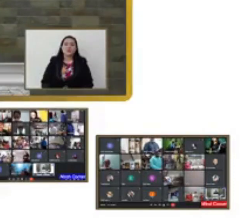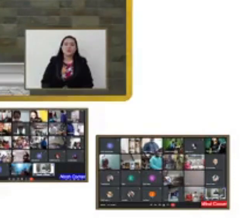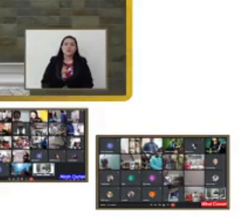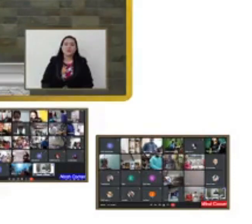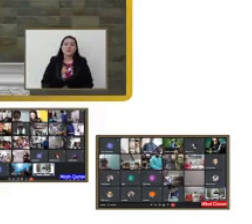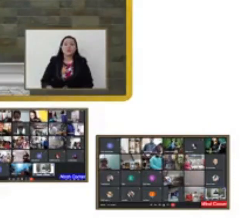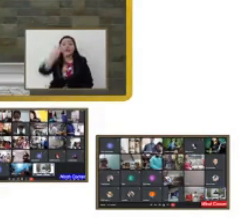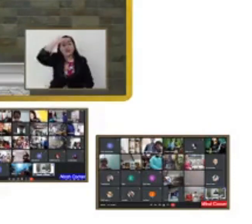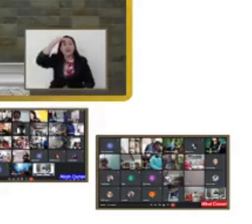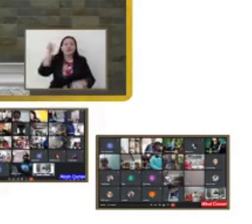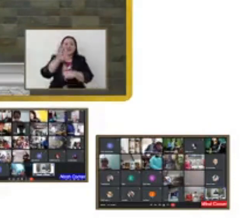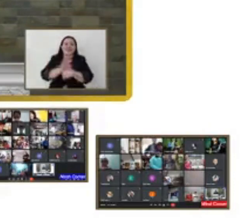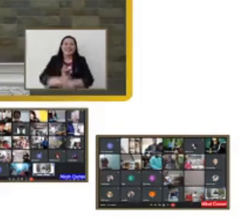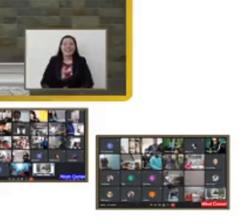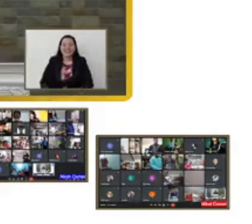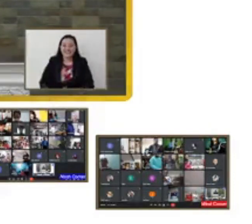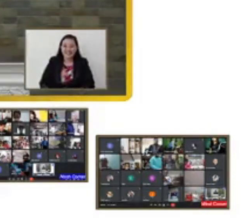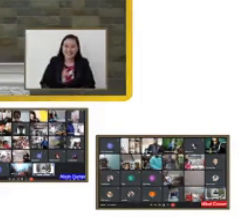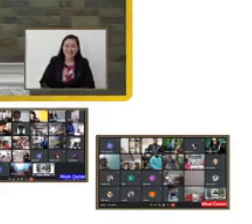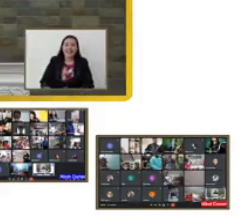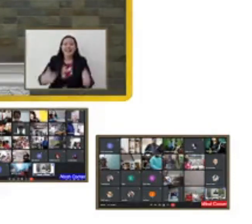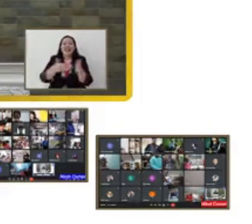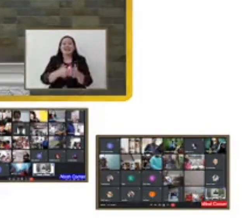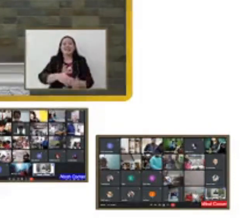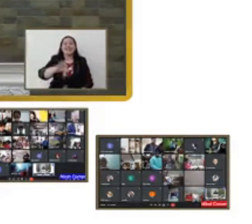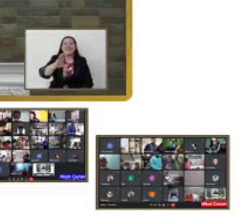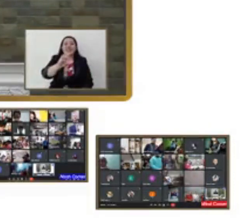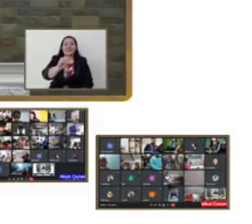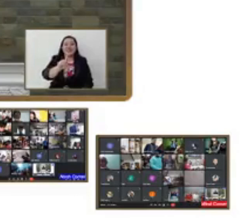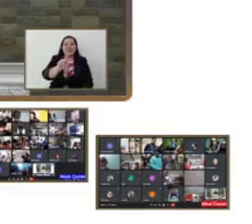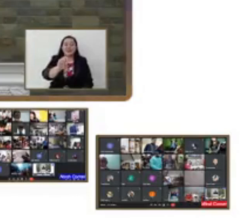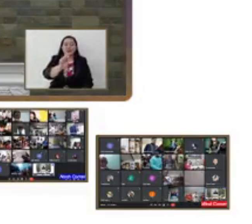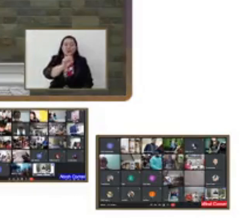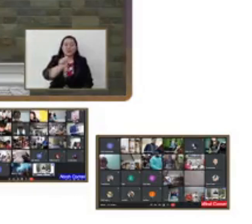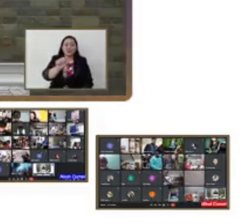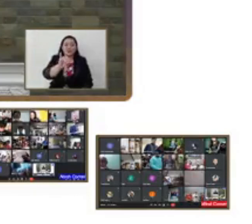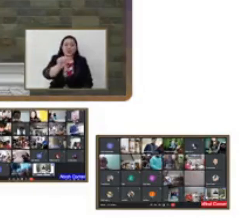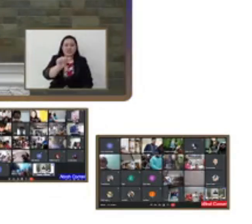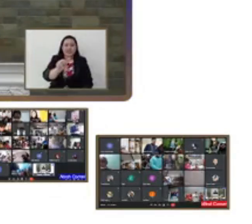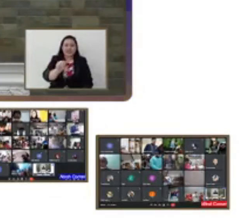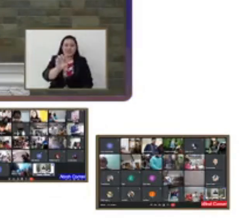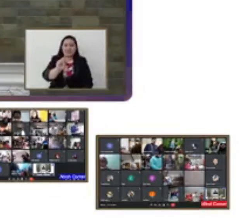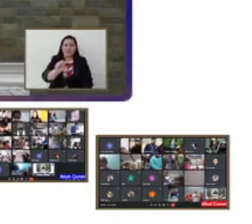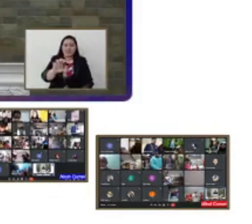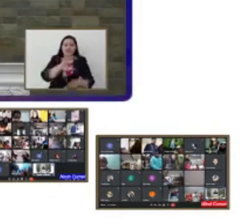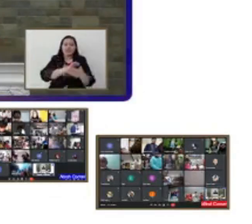the church. Colossians chapter 3 in verse number 16.